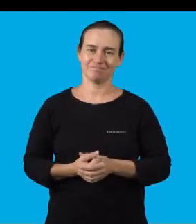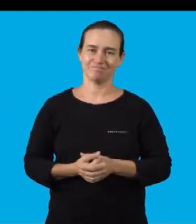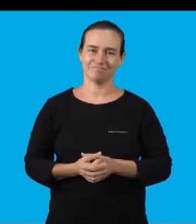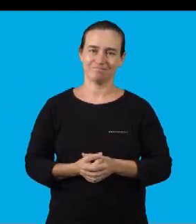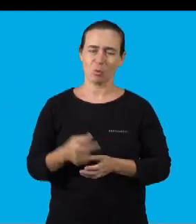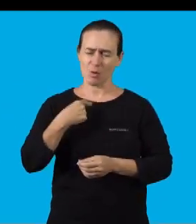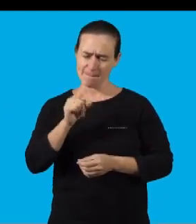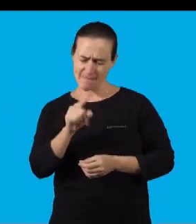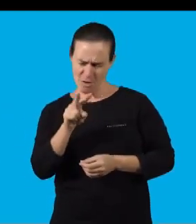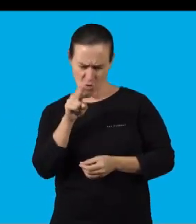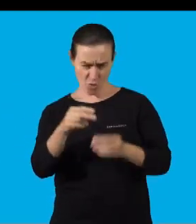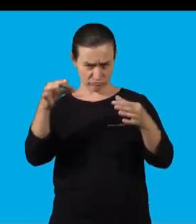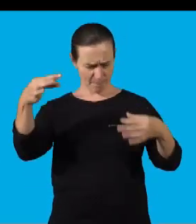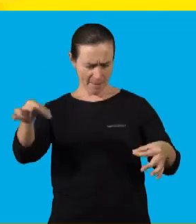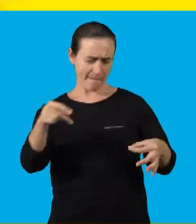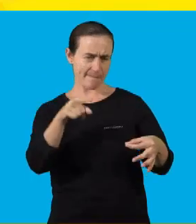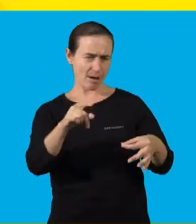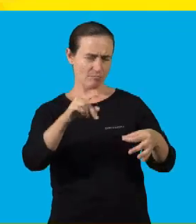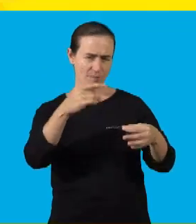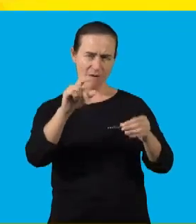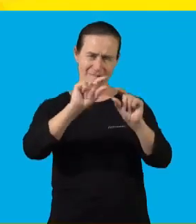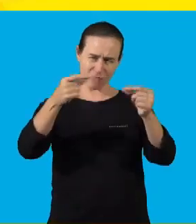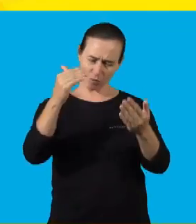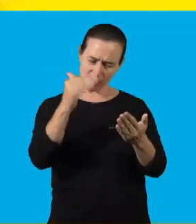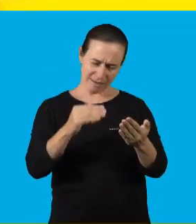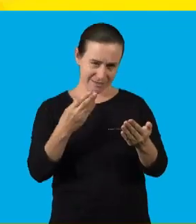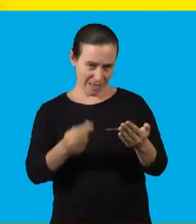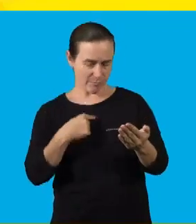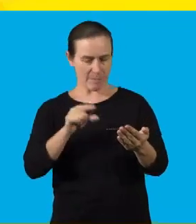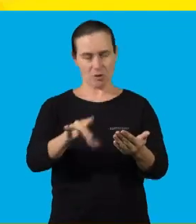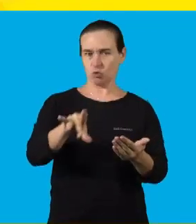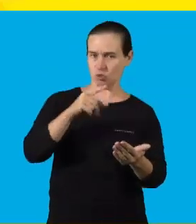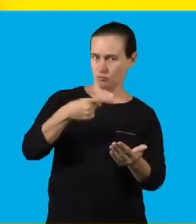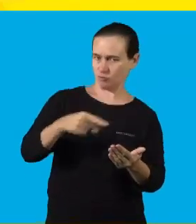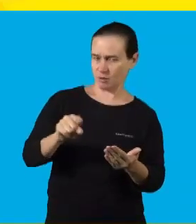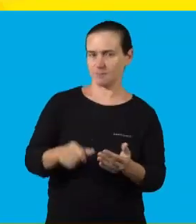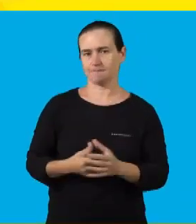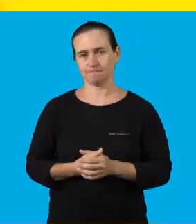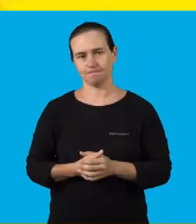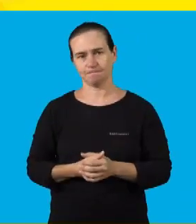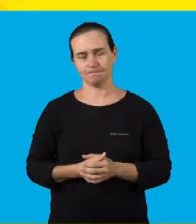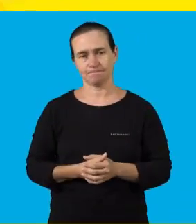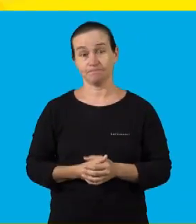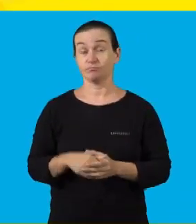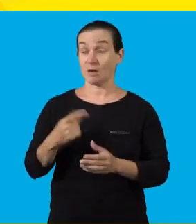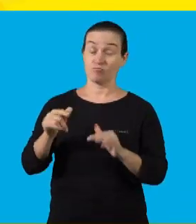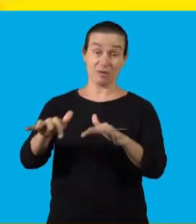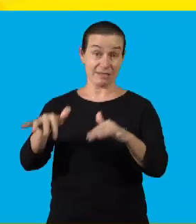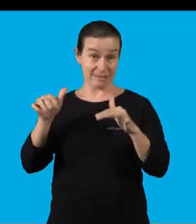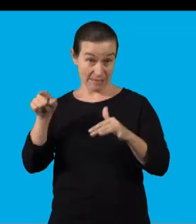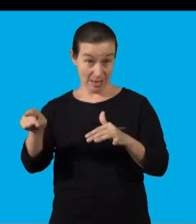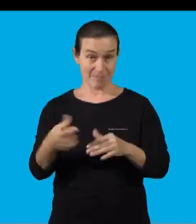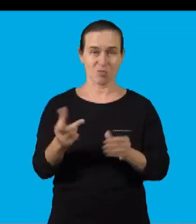you need to look at the formula sheet just to make sure that you get that correct formula. Now, when it comes to the